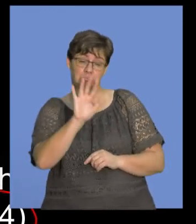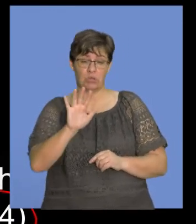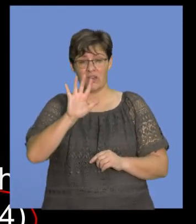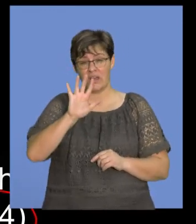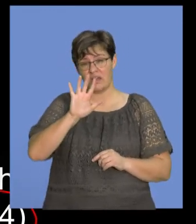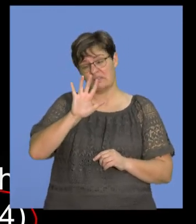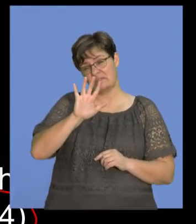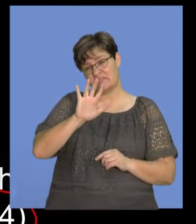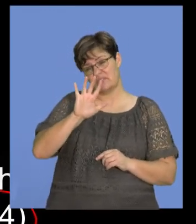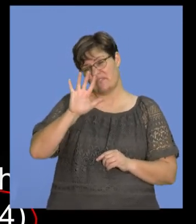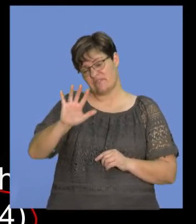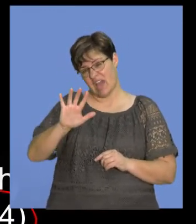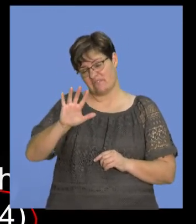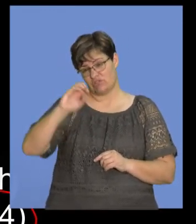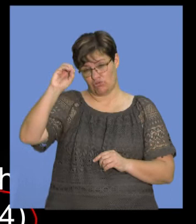to around